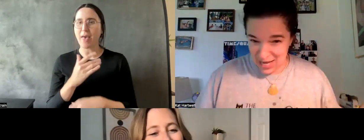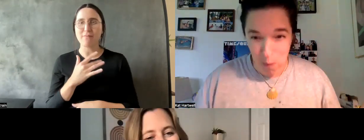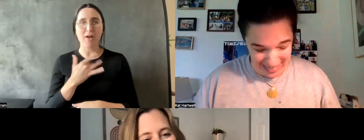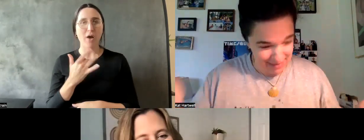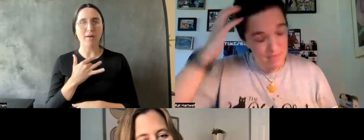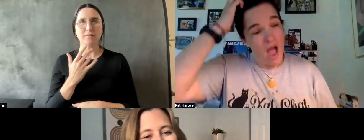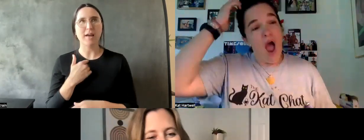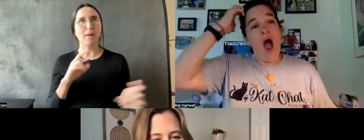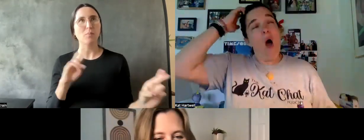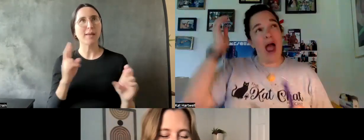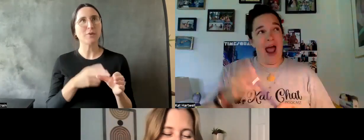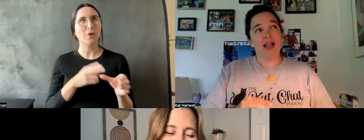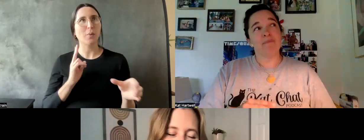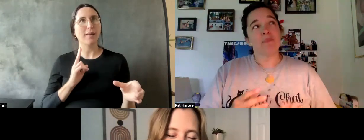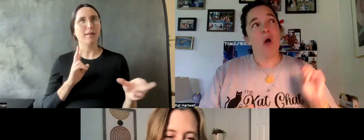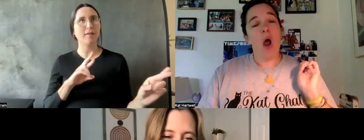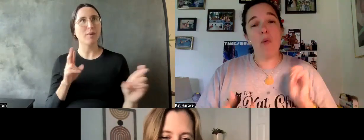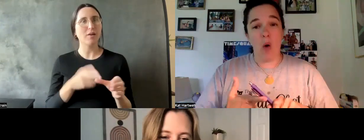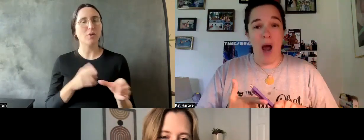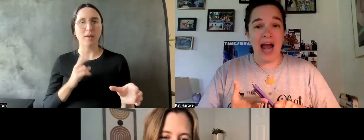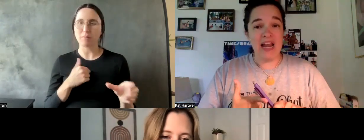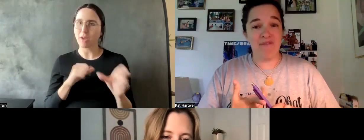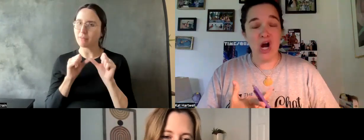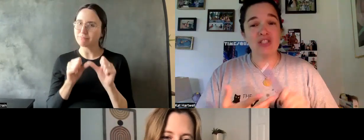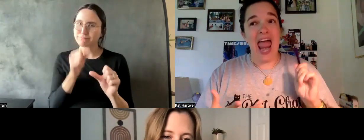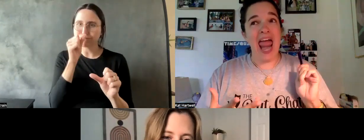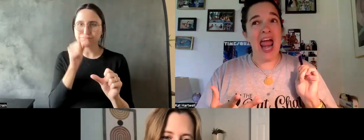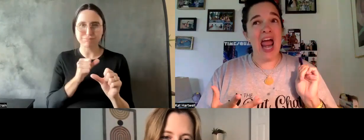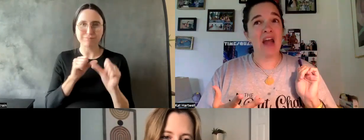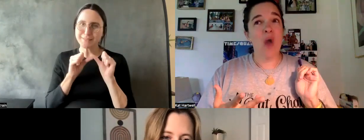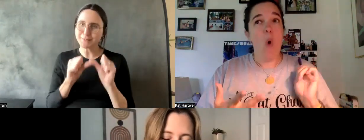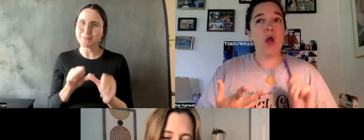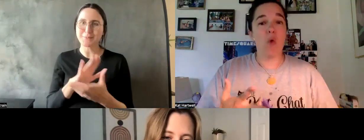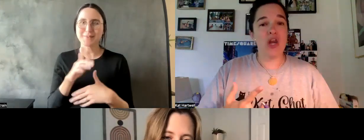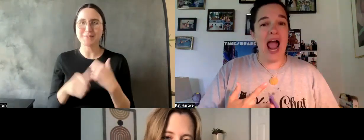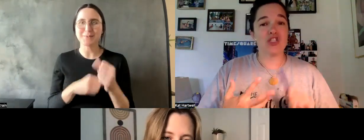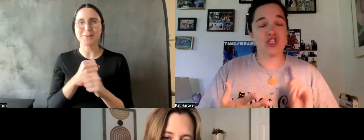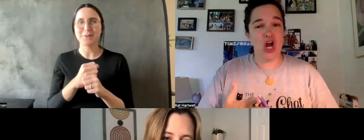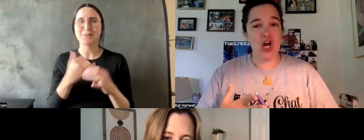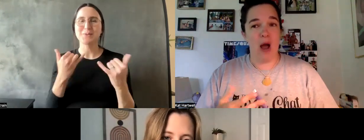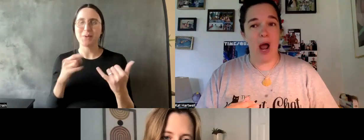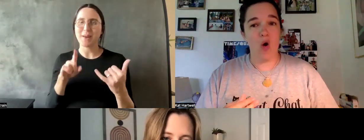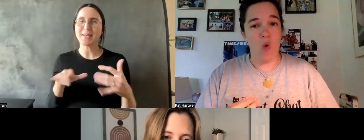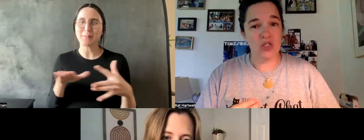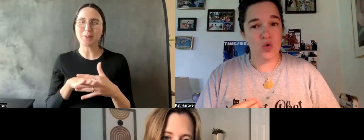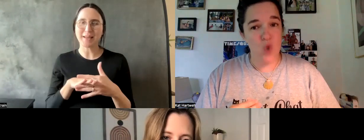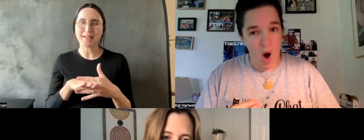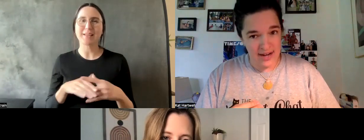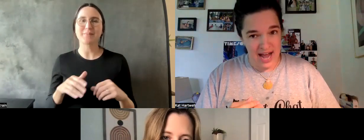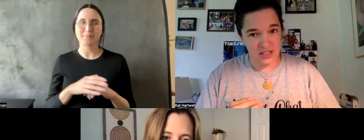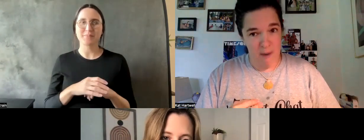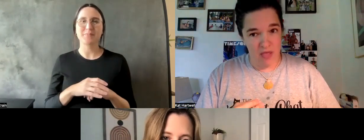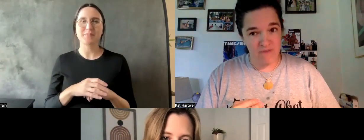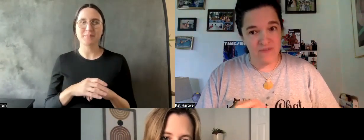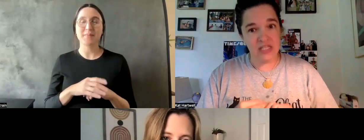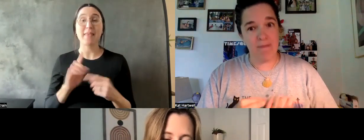I didn't quit. But Good. it was a while back, and we were not sure about going to New York